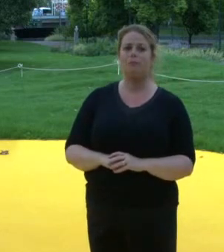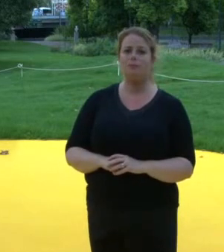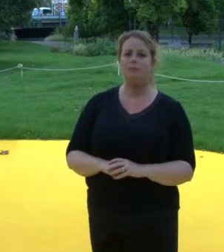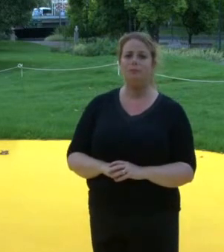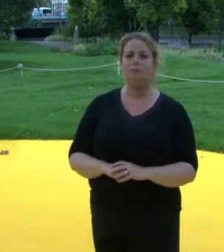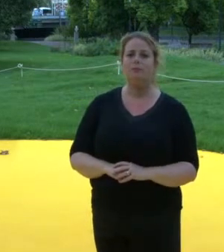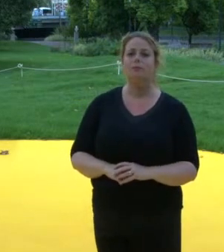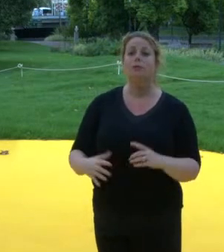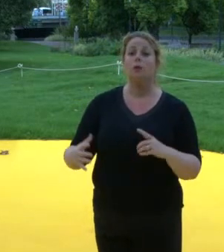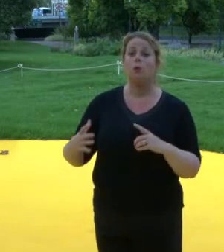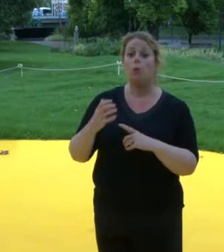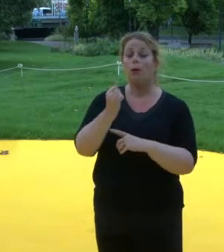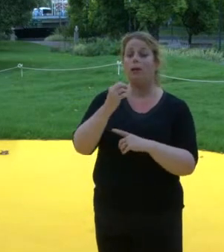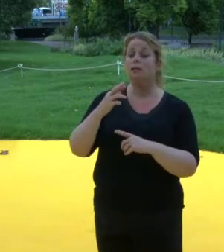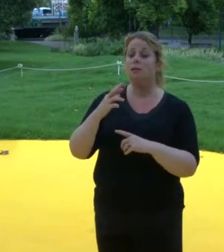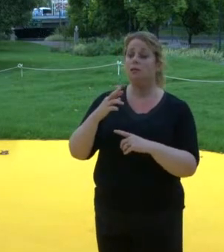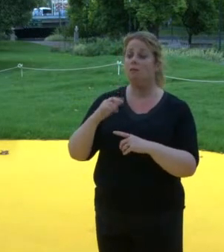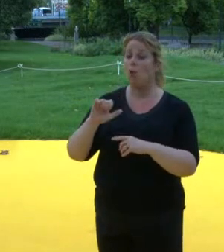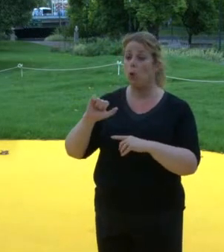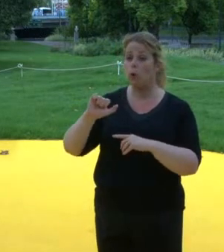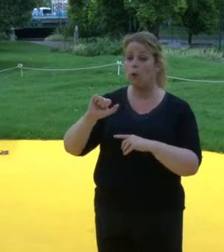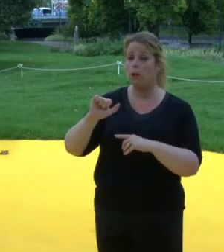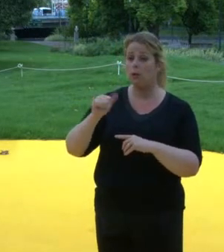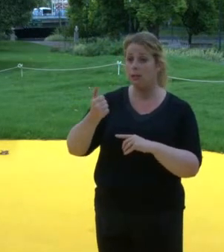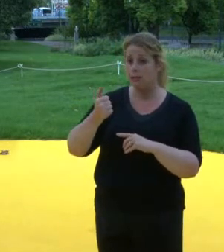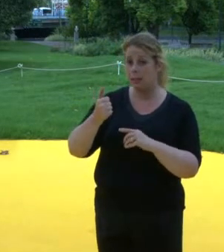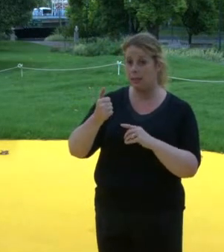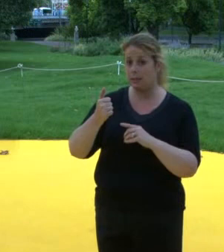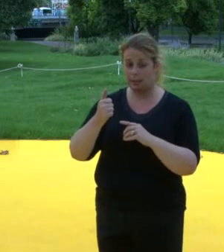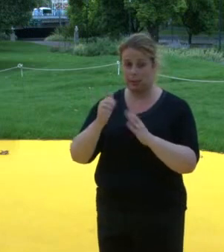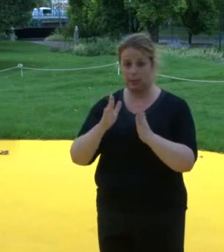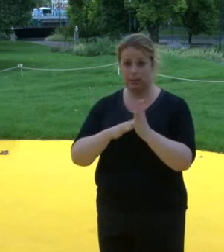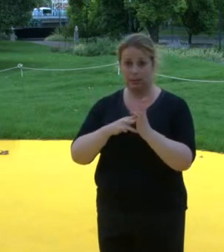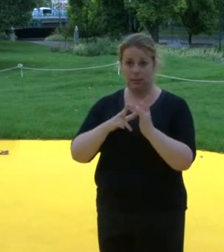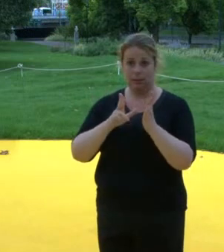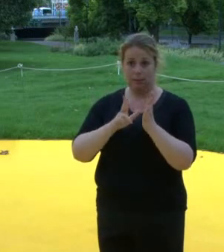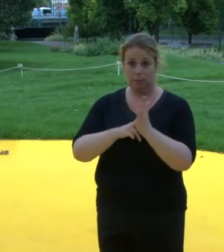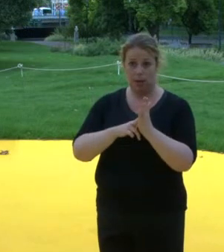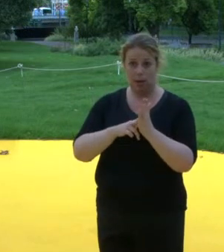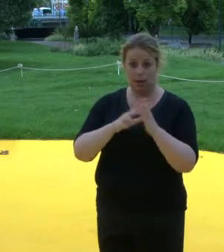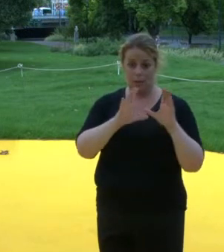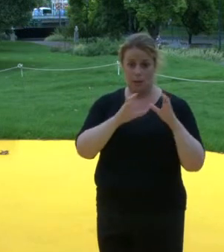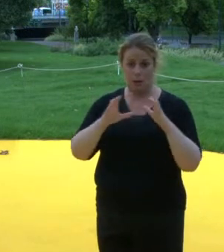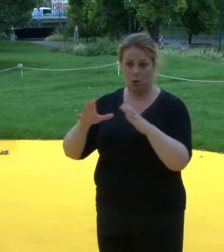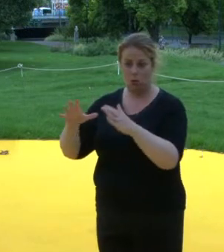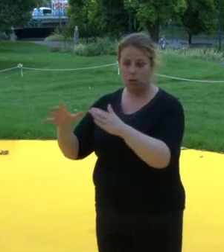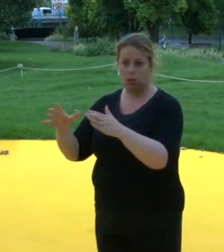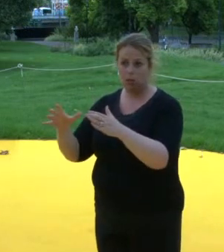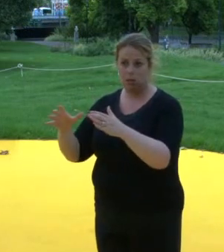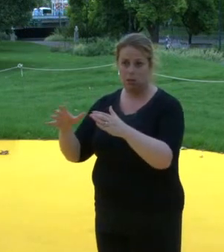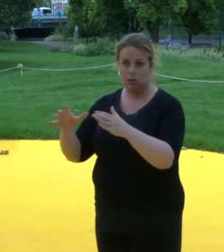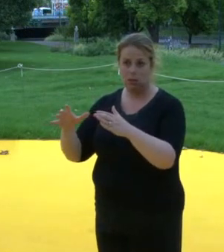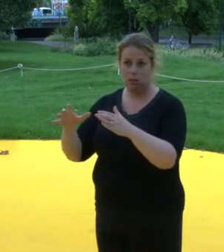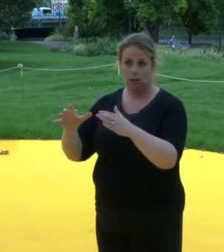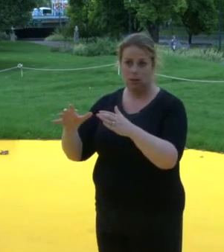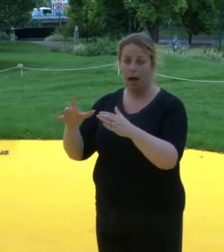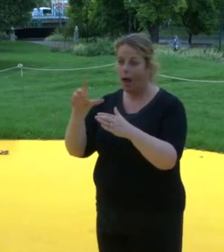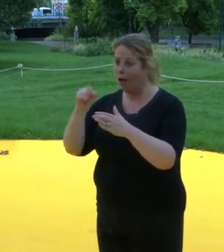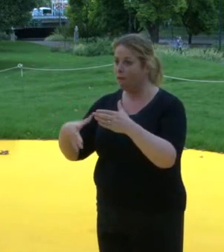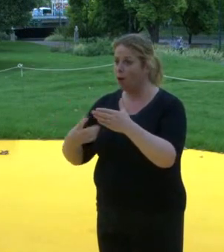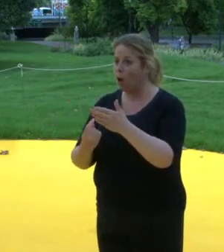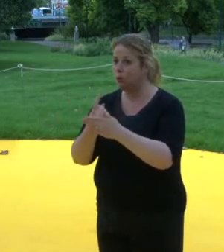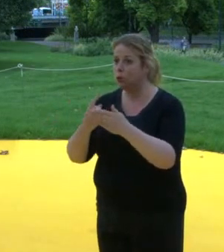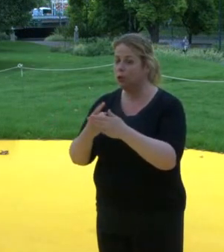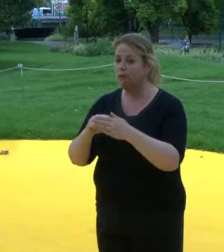The winners of the 6 main suite categories are all in contention for the overall Victorian Prize